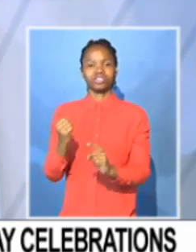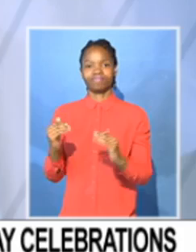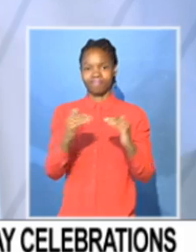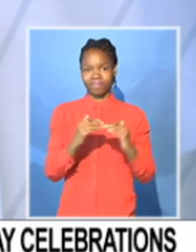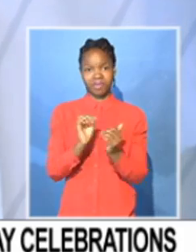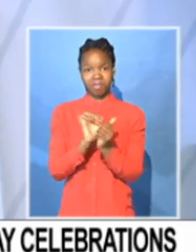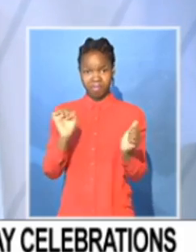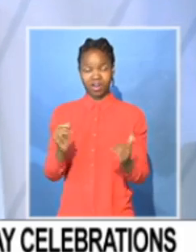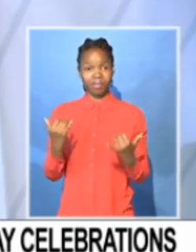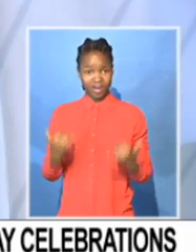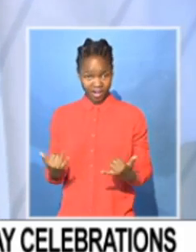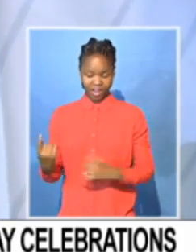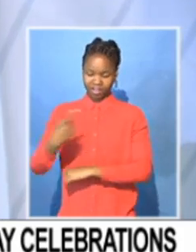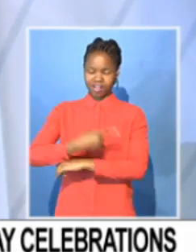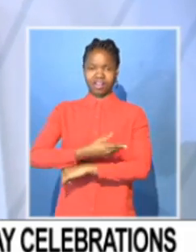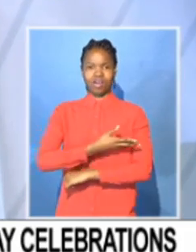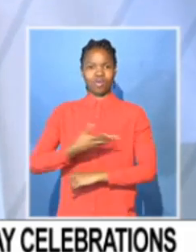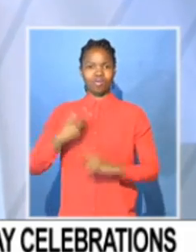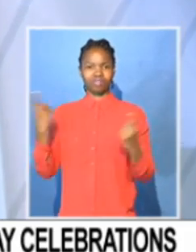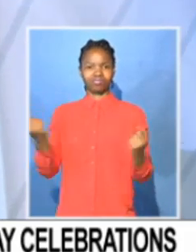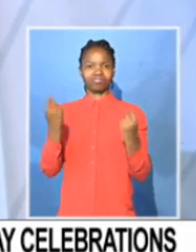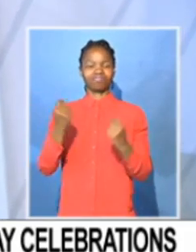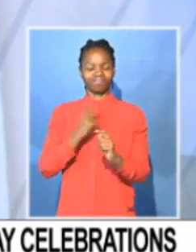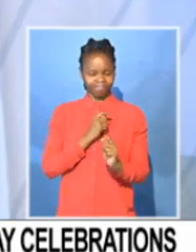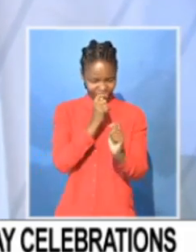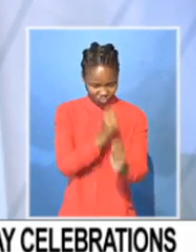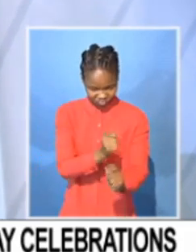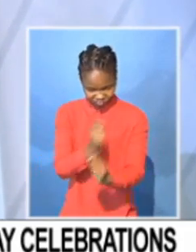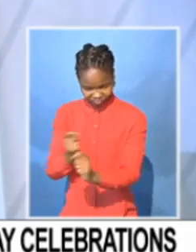today to remember them and salute them